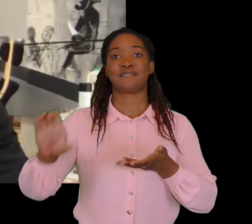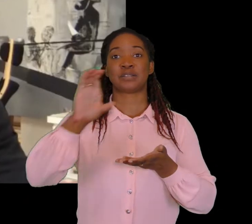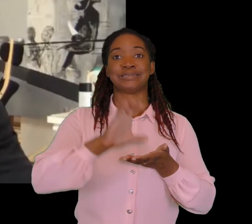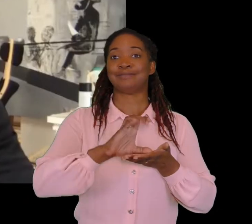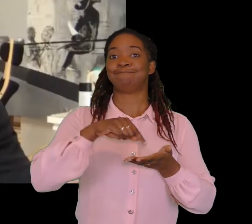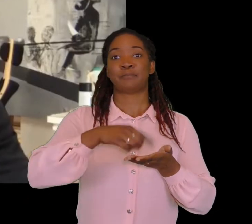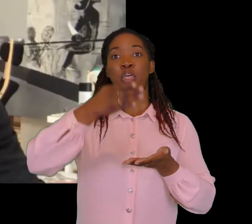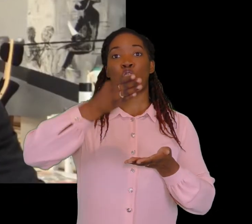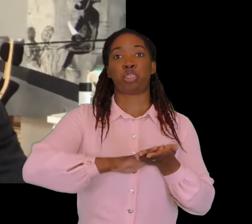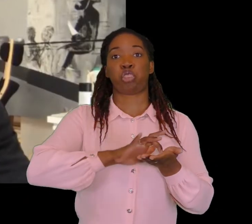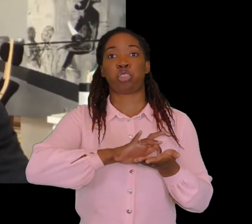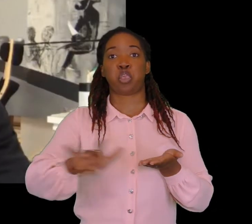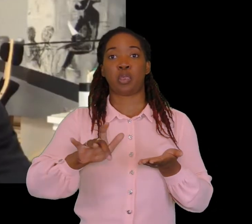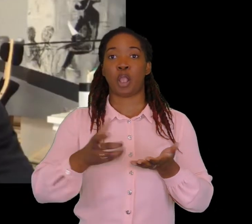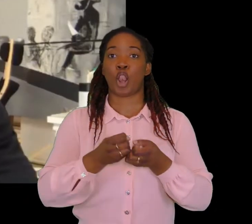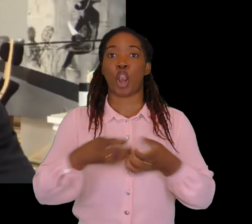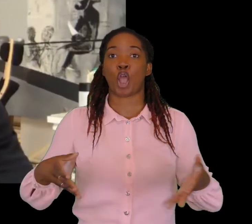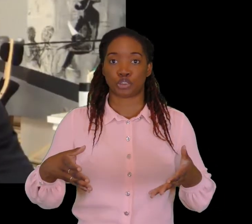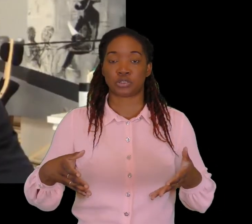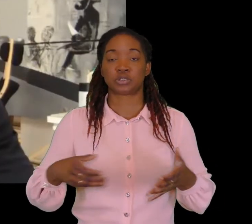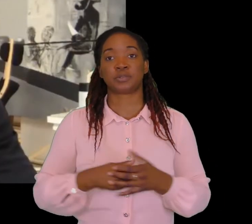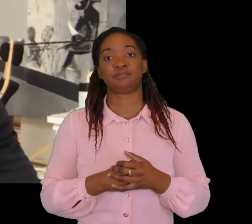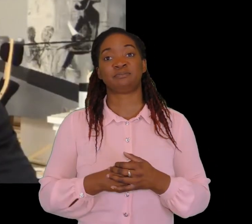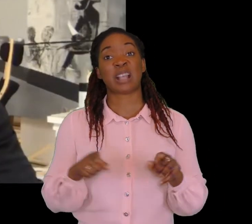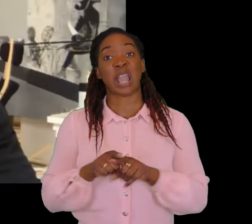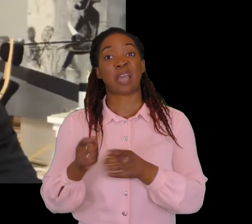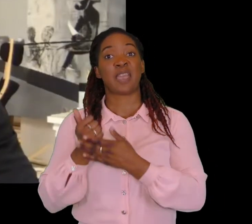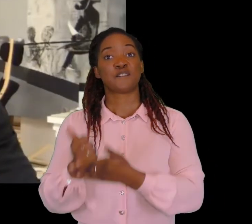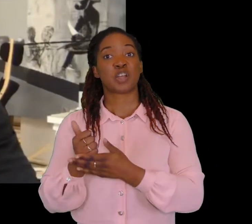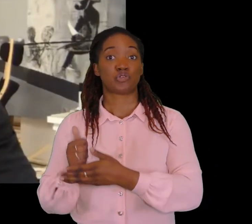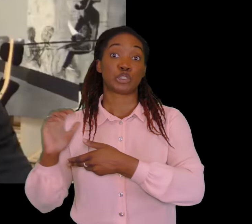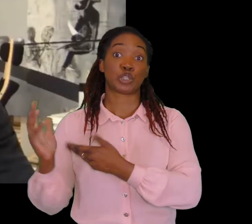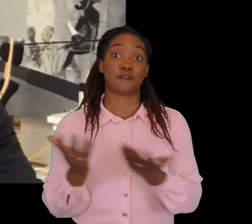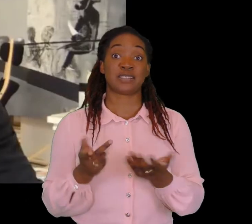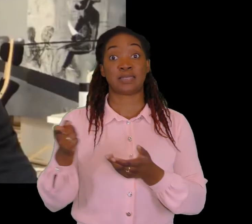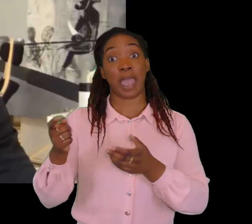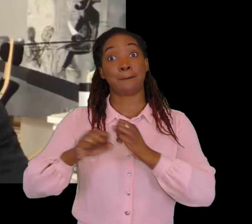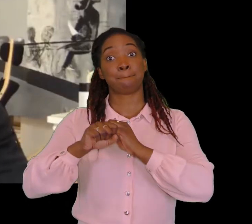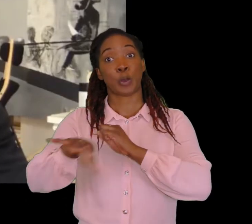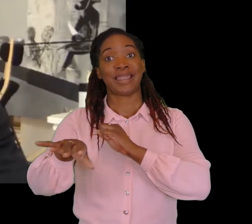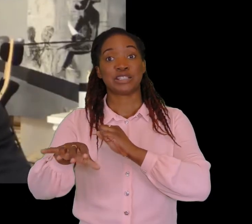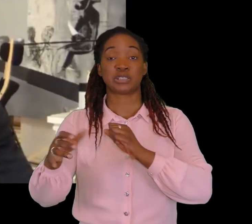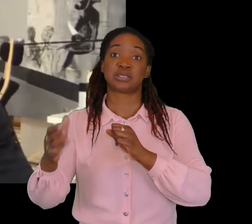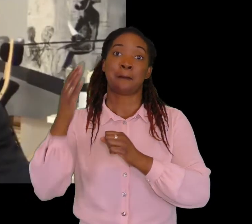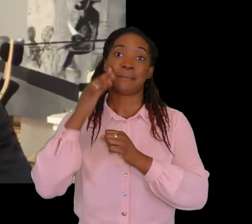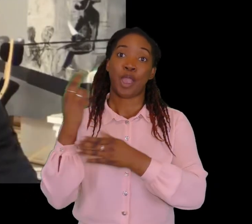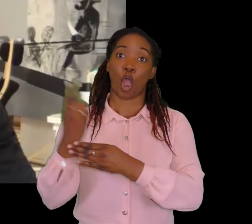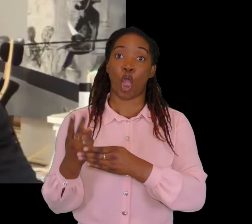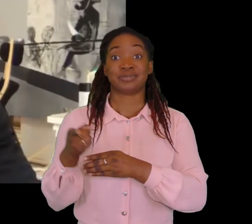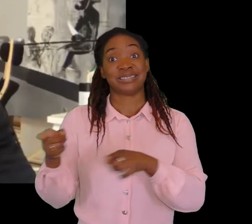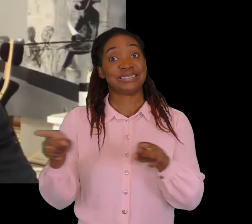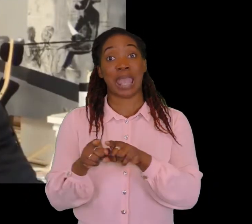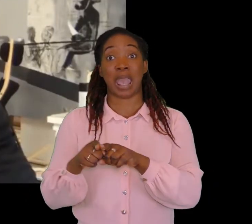Minorities Art Advisory Service, which published Outrage and Black Art in London, went down exactly the same way. And that was a